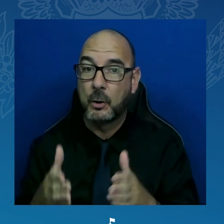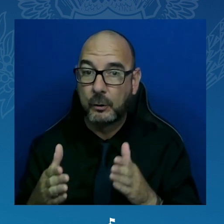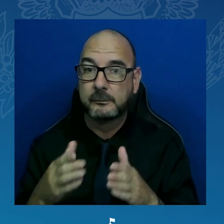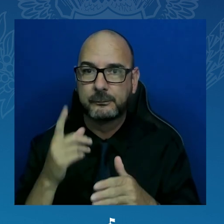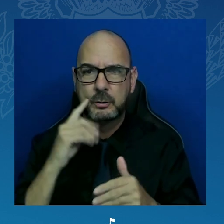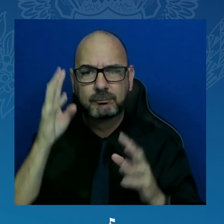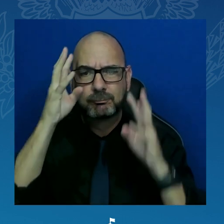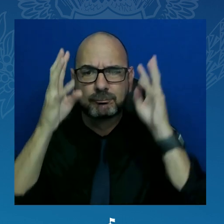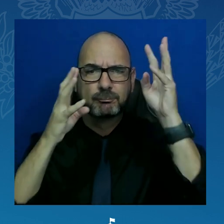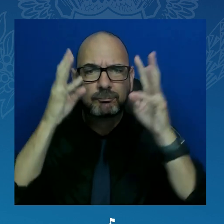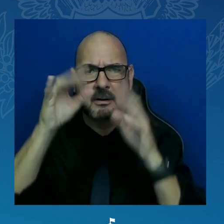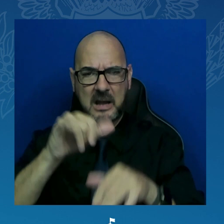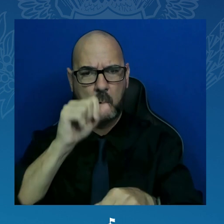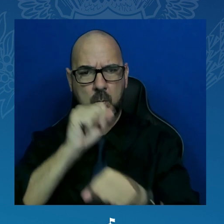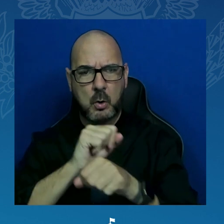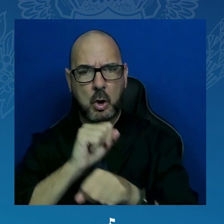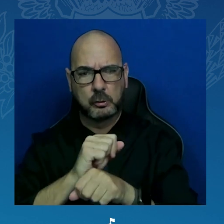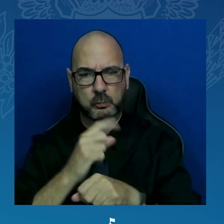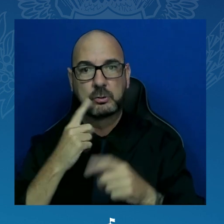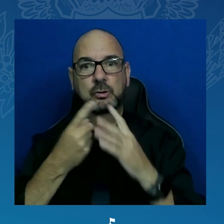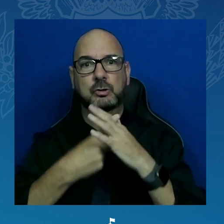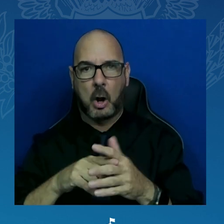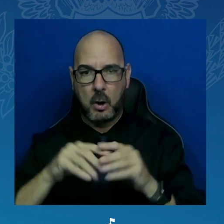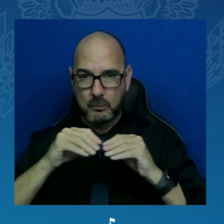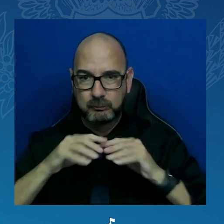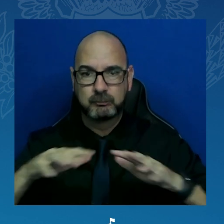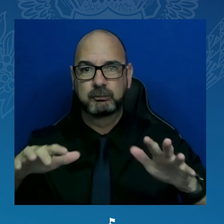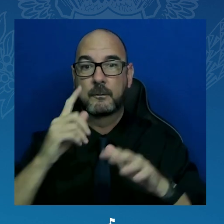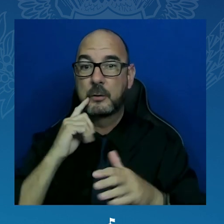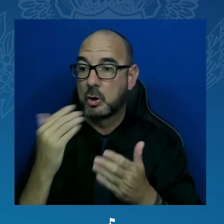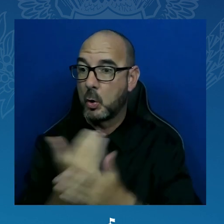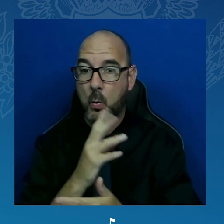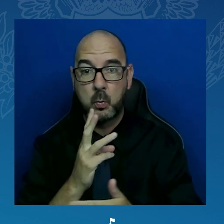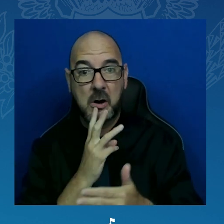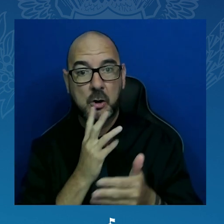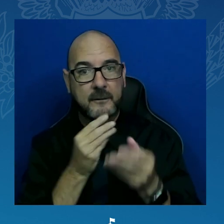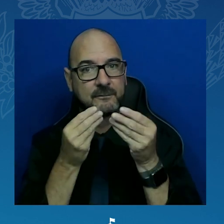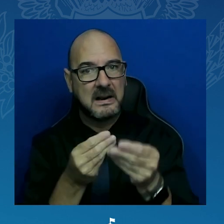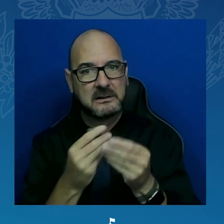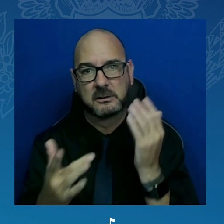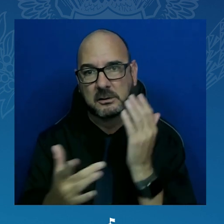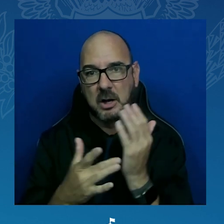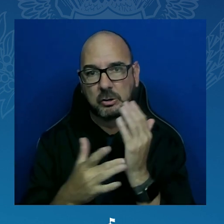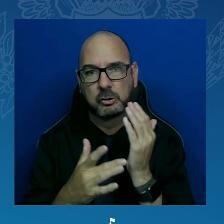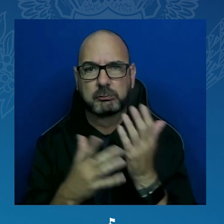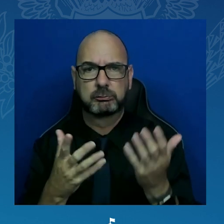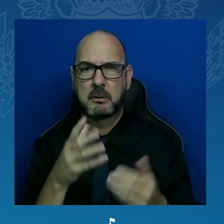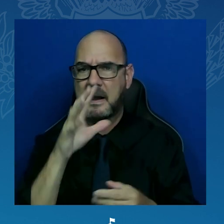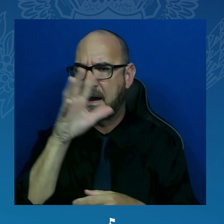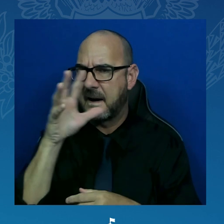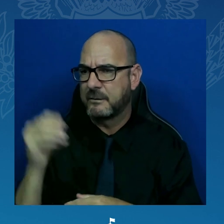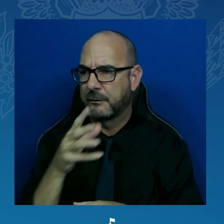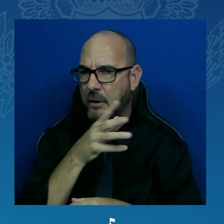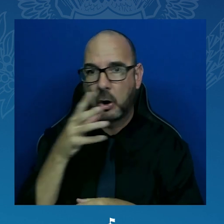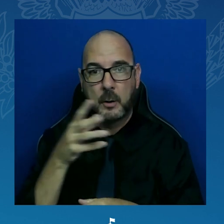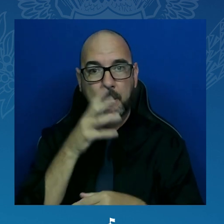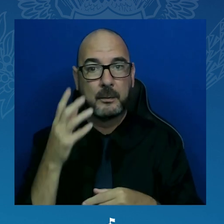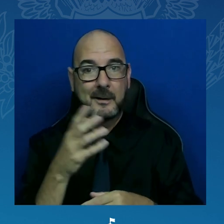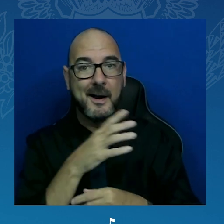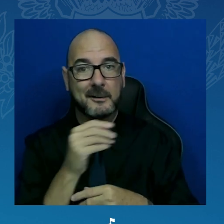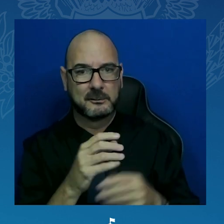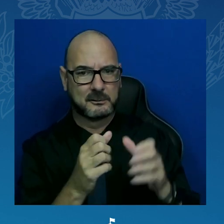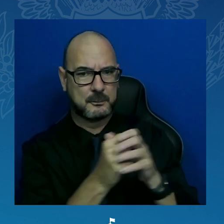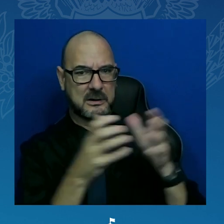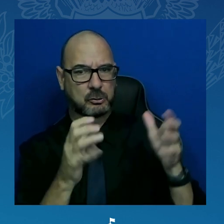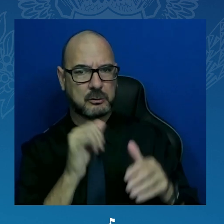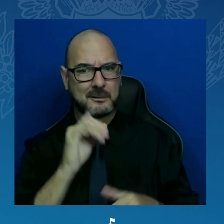will range from the deployment of new water efficiency technologies to African farms, to the expansion of access to mobile